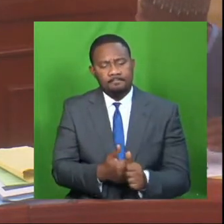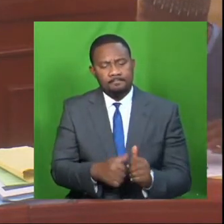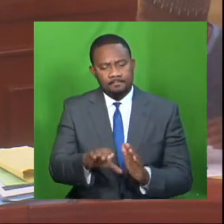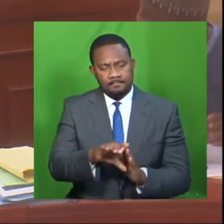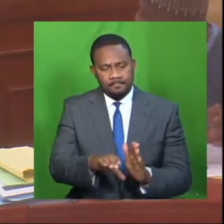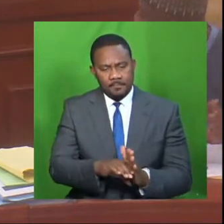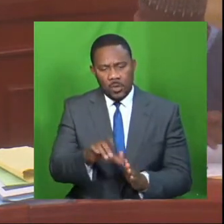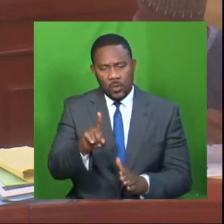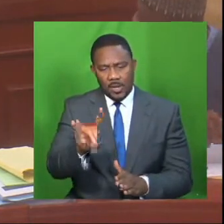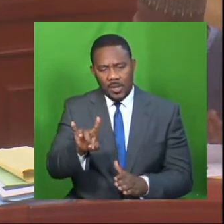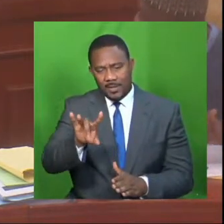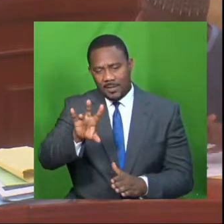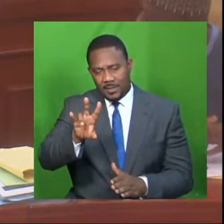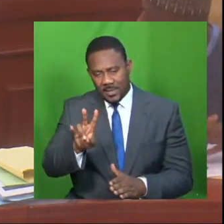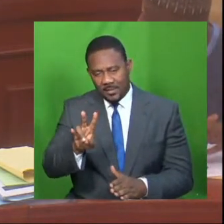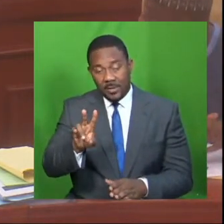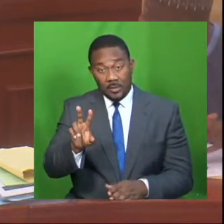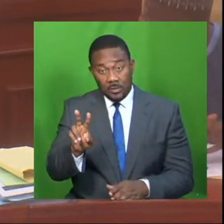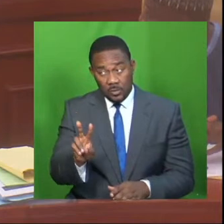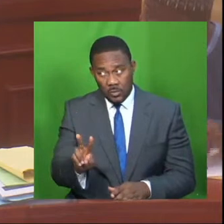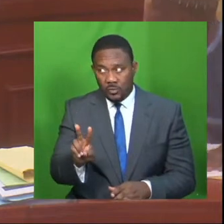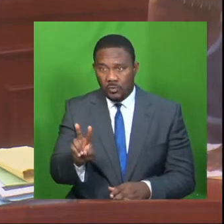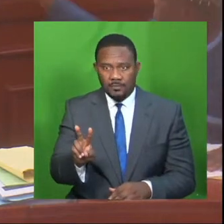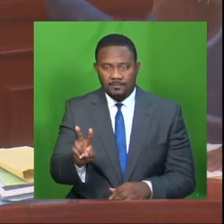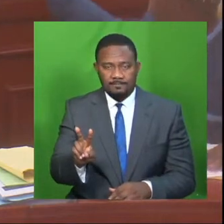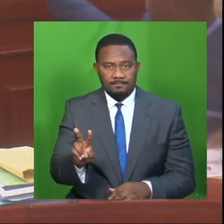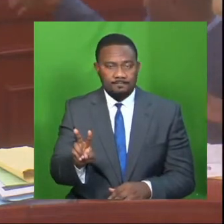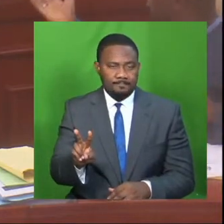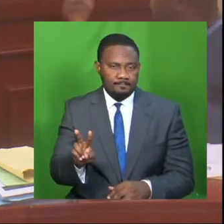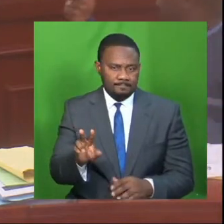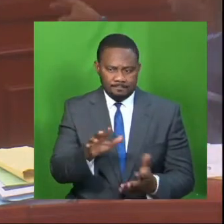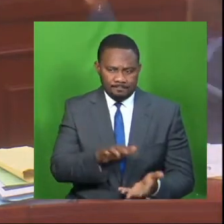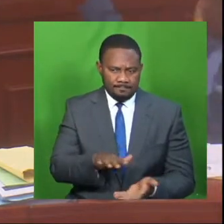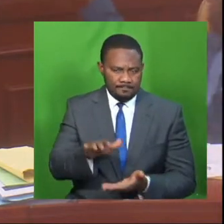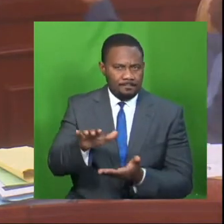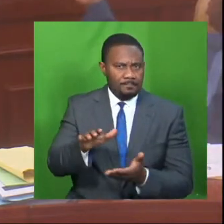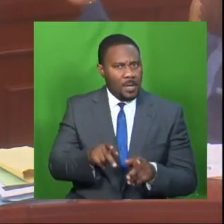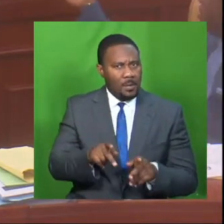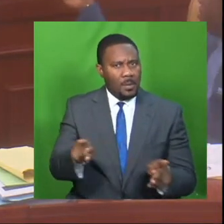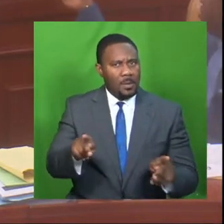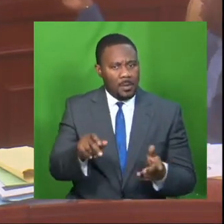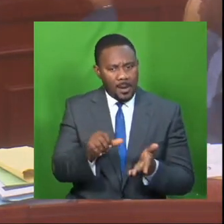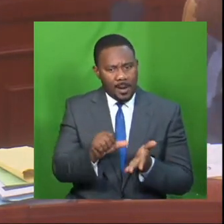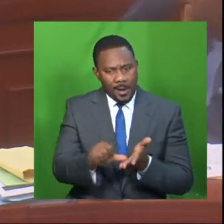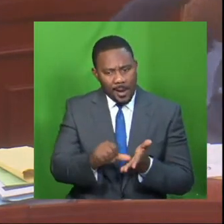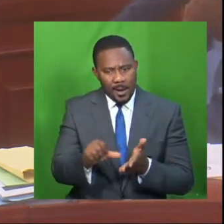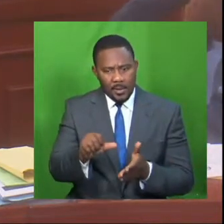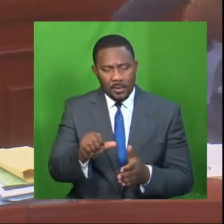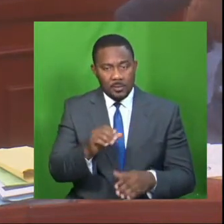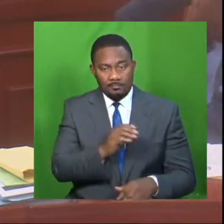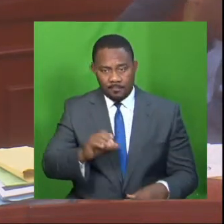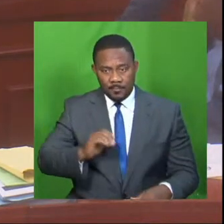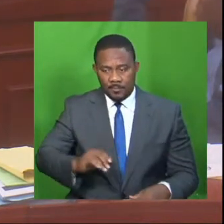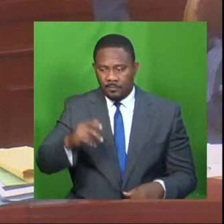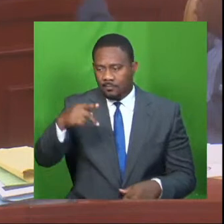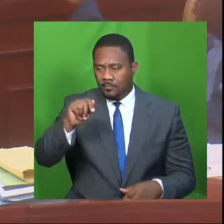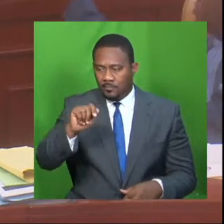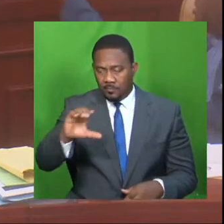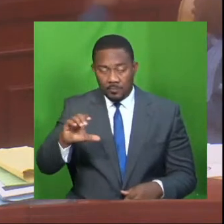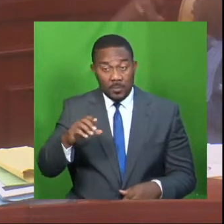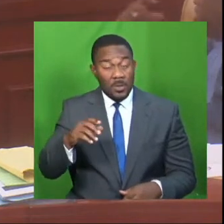Honourable members, the agreement has been duly presented. It is referred to the Finance Committee for consideration